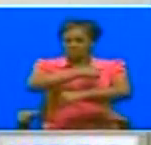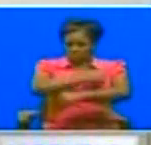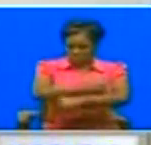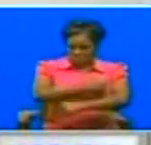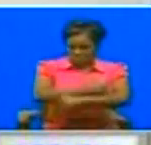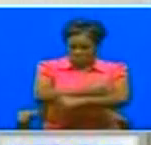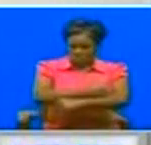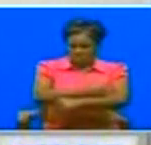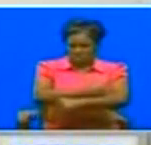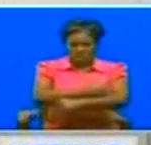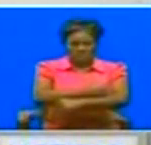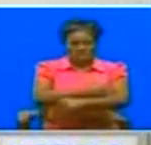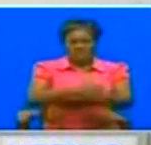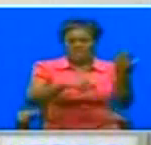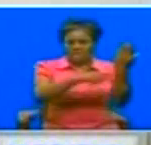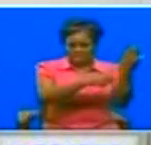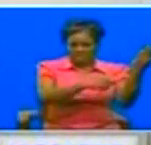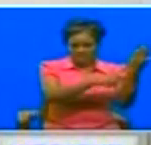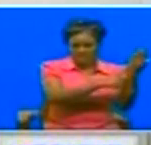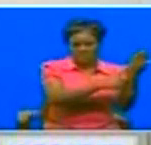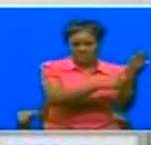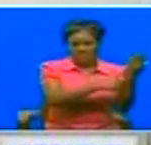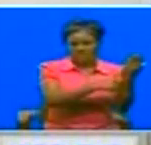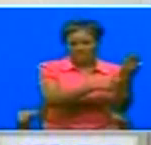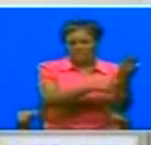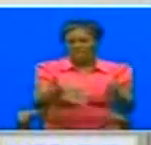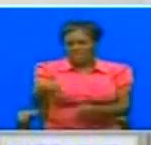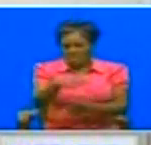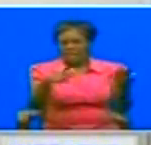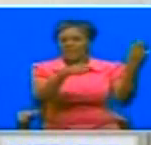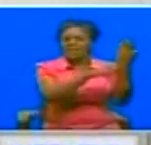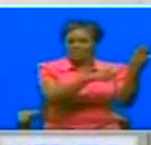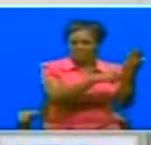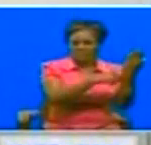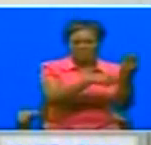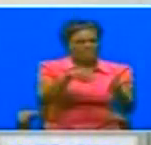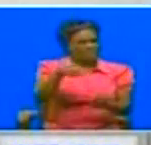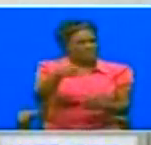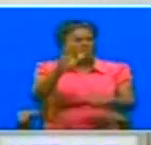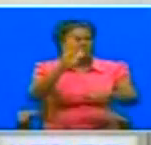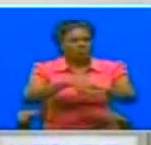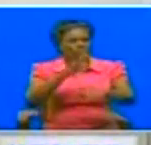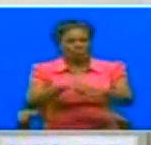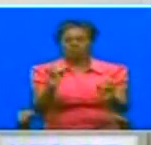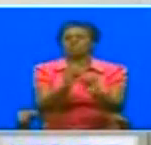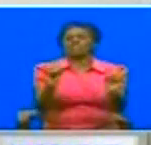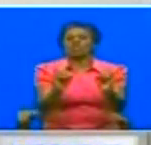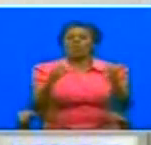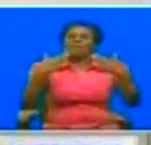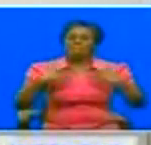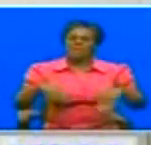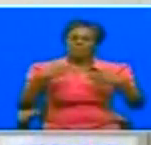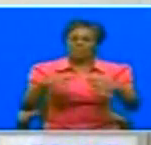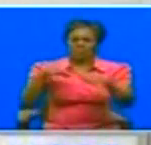which we have to name which schools they come from, which sublocations they are from, are not even conducive as it is for those that